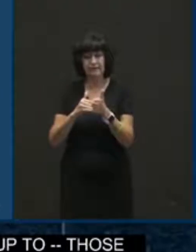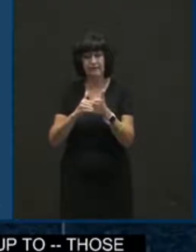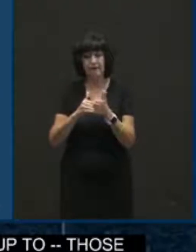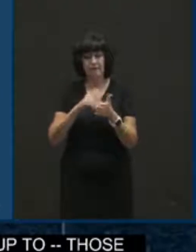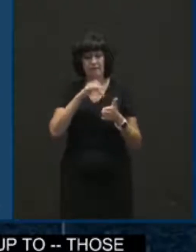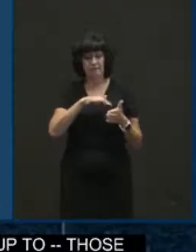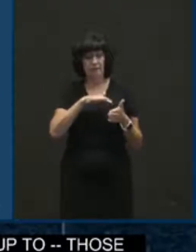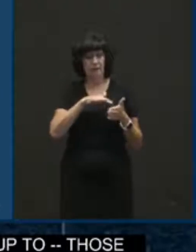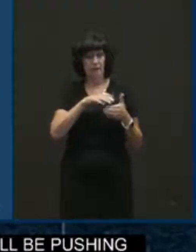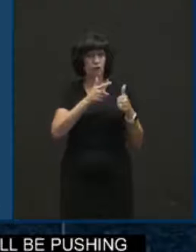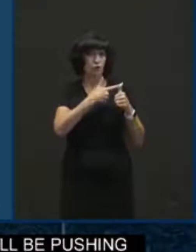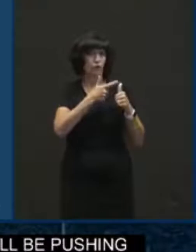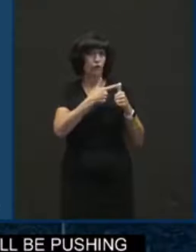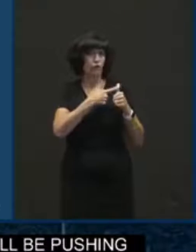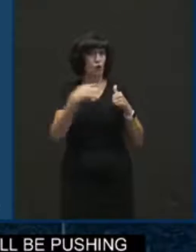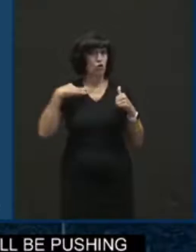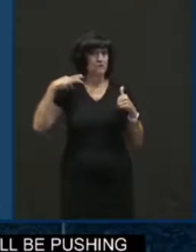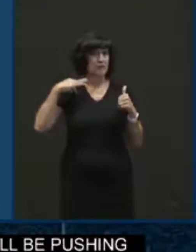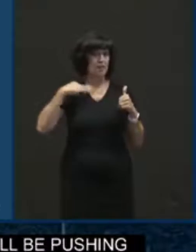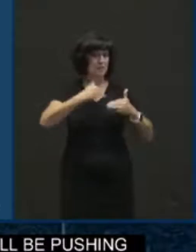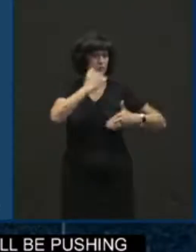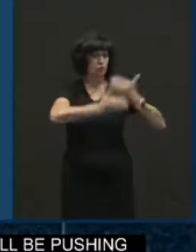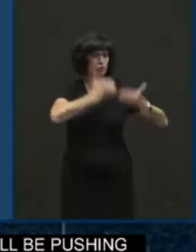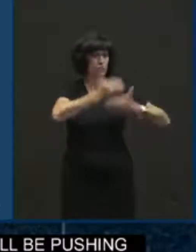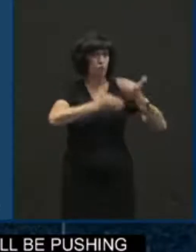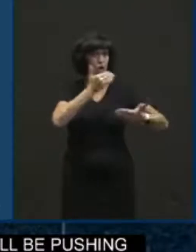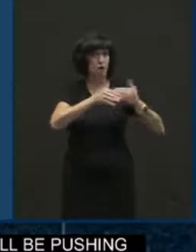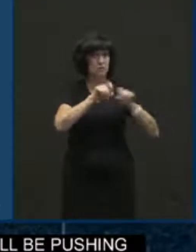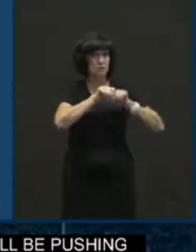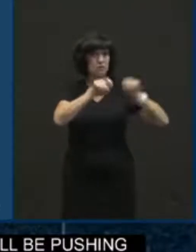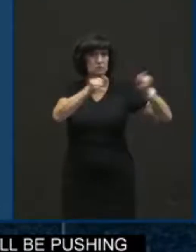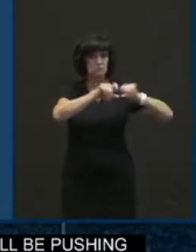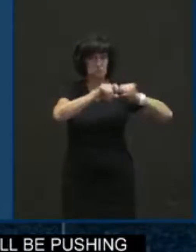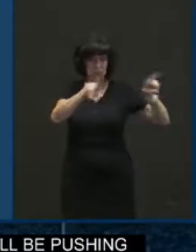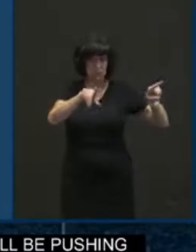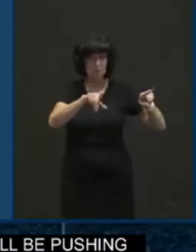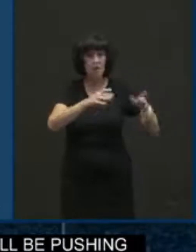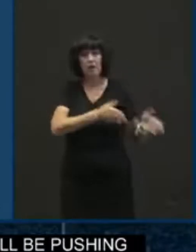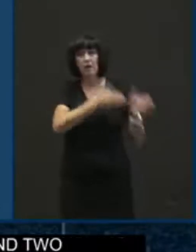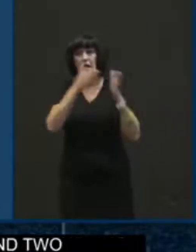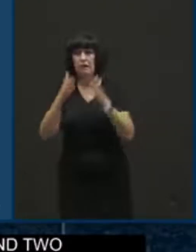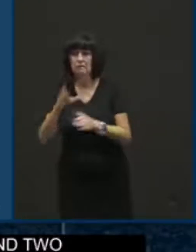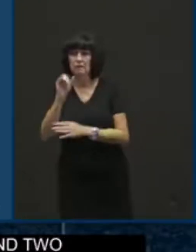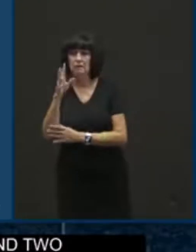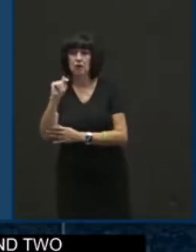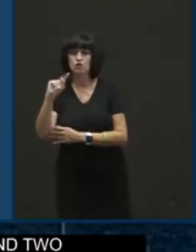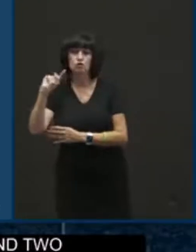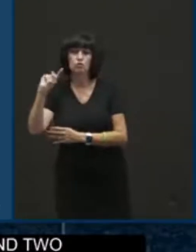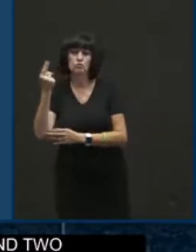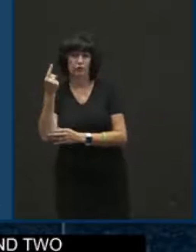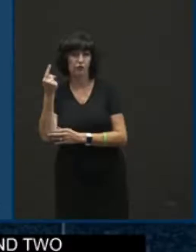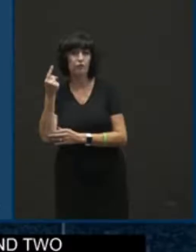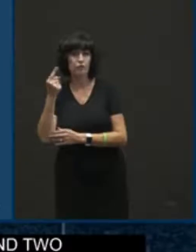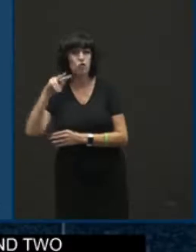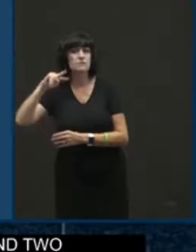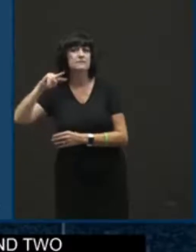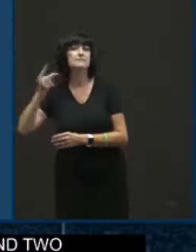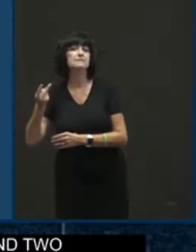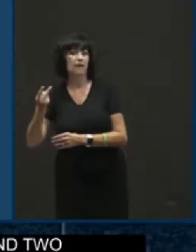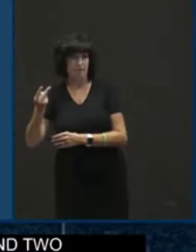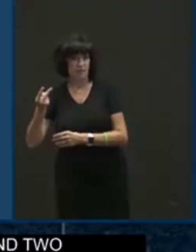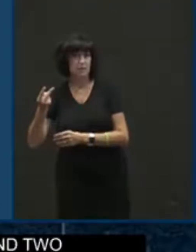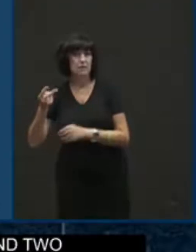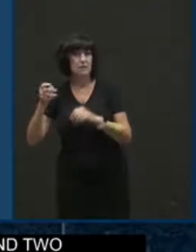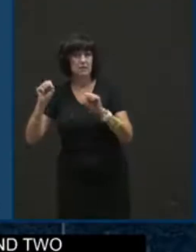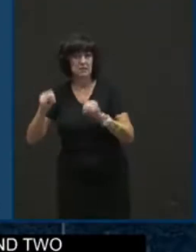then the round two applications are available by October the 1st and beyond. So some